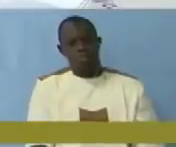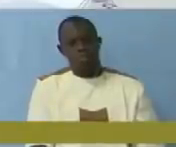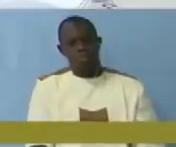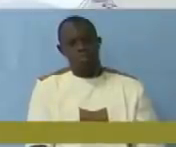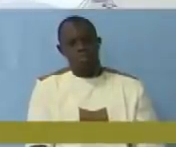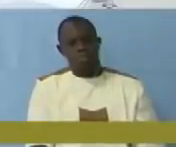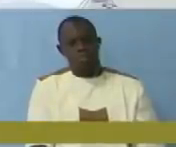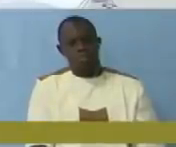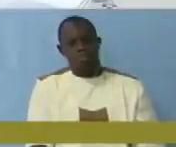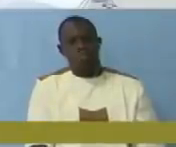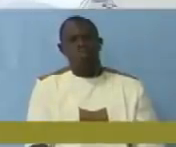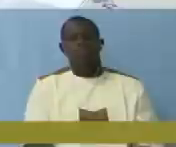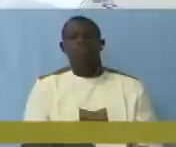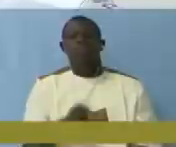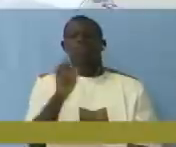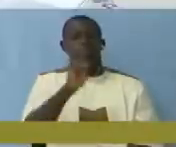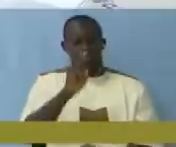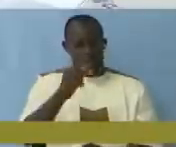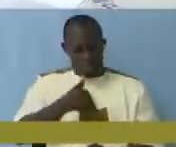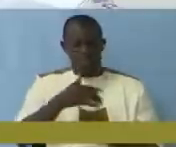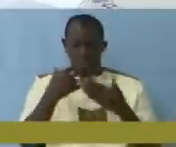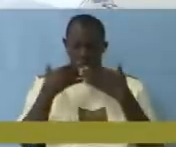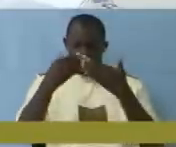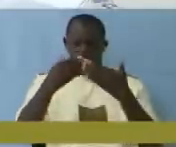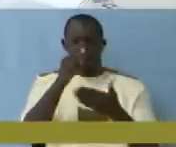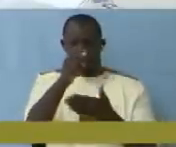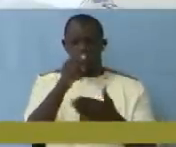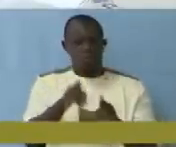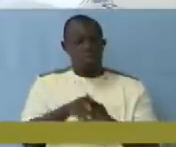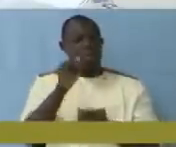This is what I'm telling you. It was not something hidden.